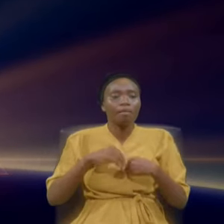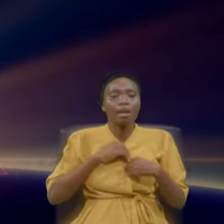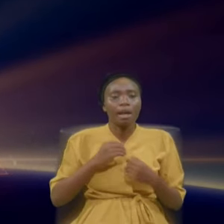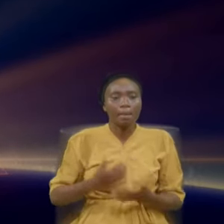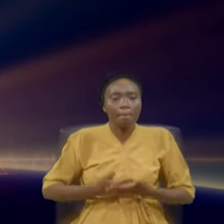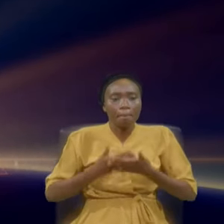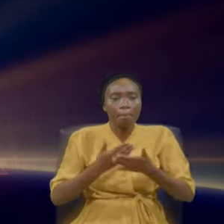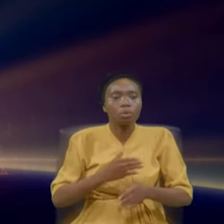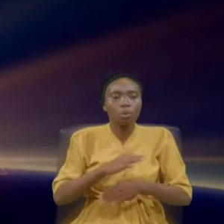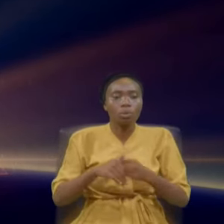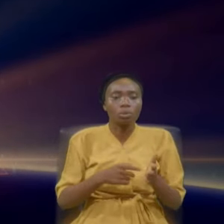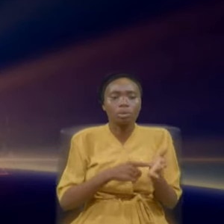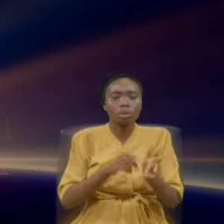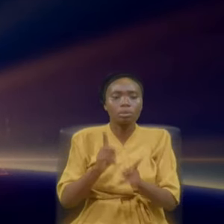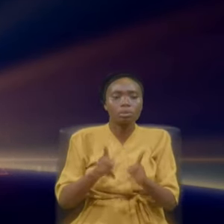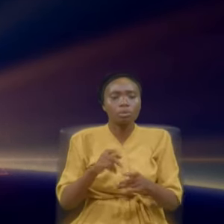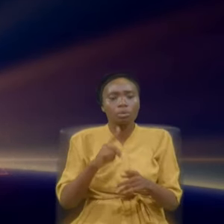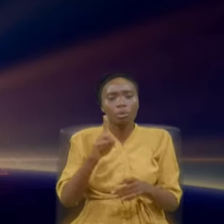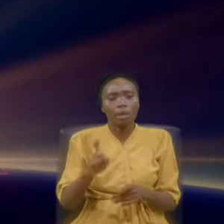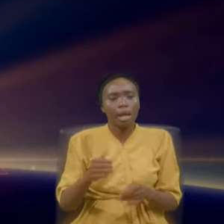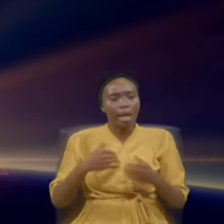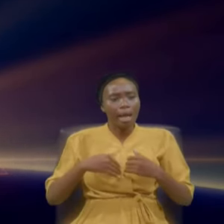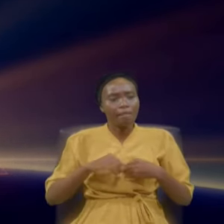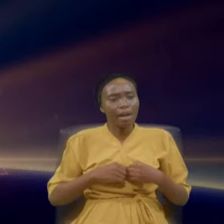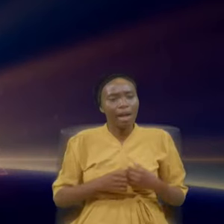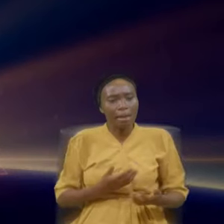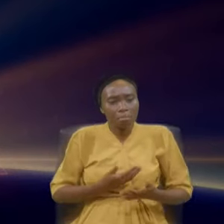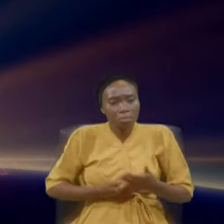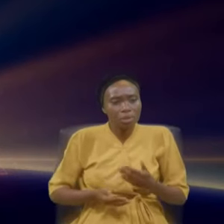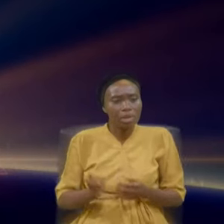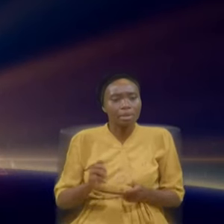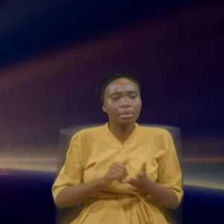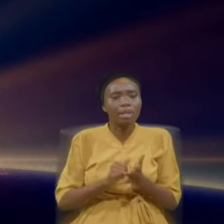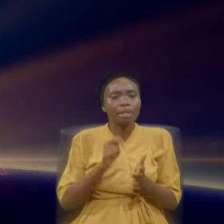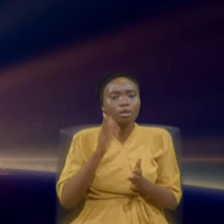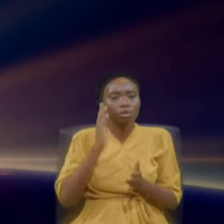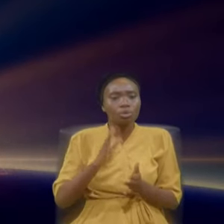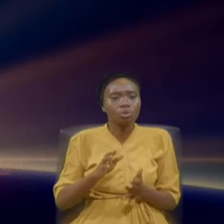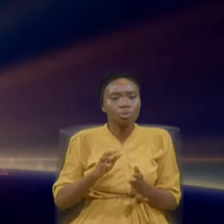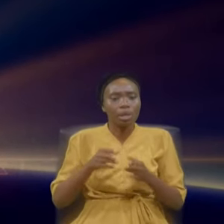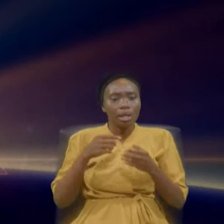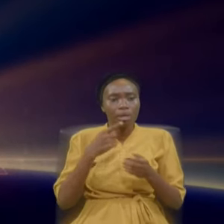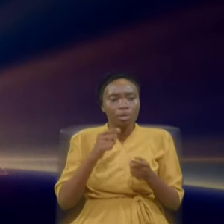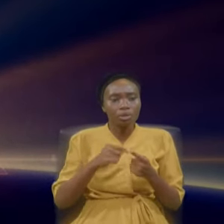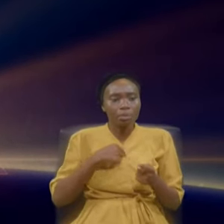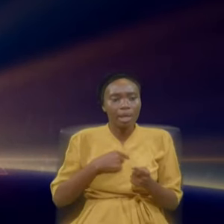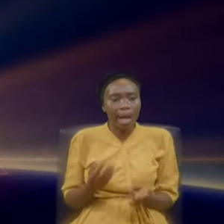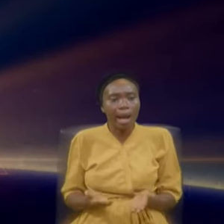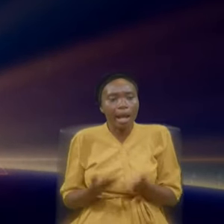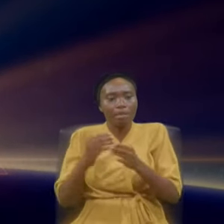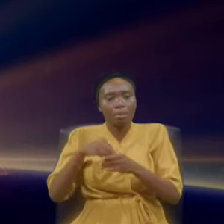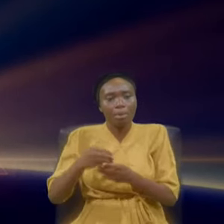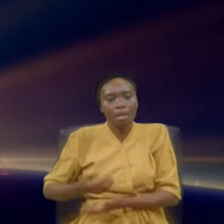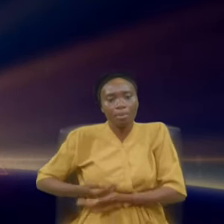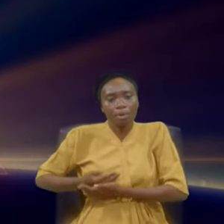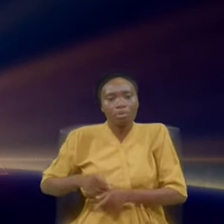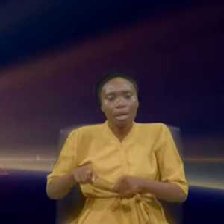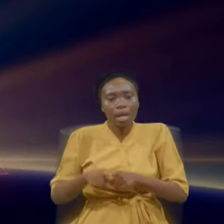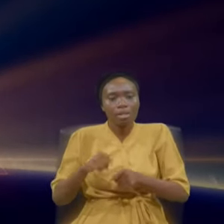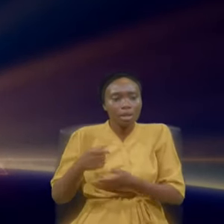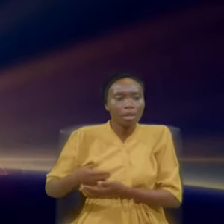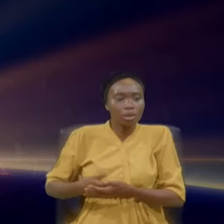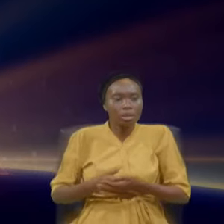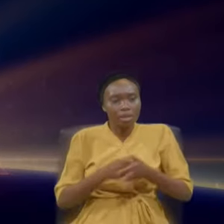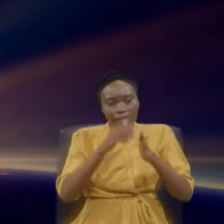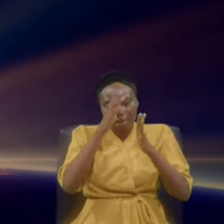I conceived all this people? Have I begotten them, that thou shouldest say unto me, Carry them in thy bosom,